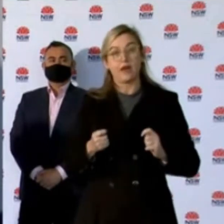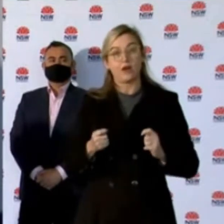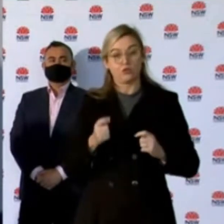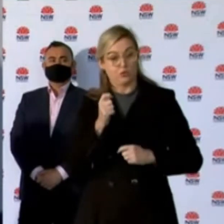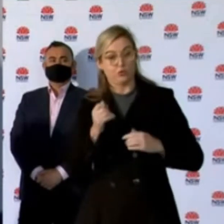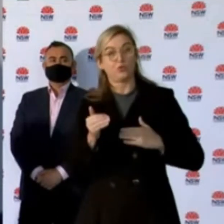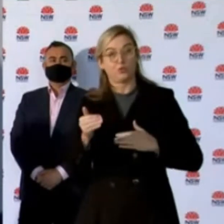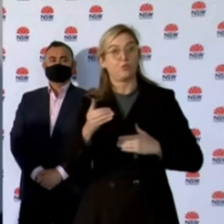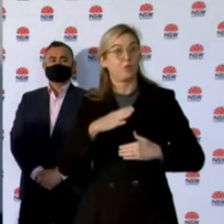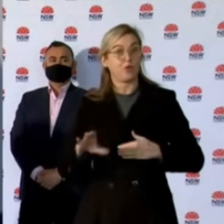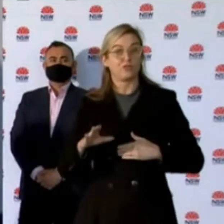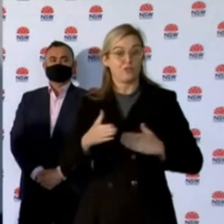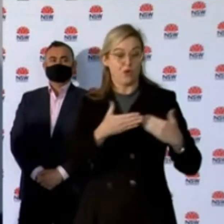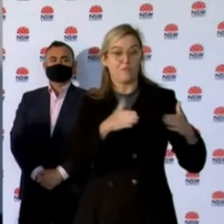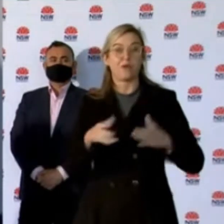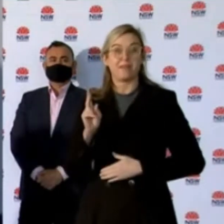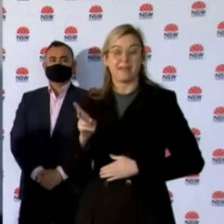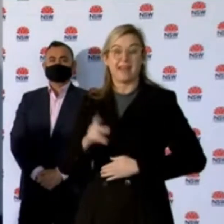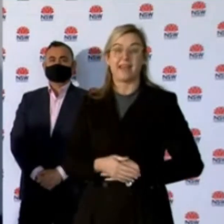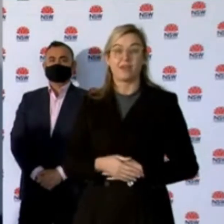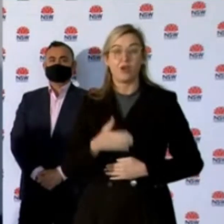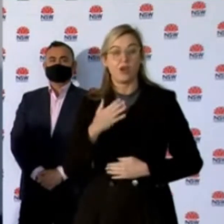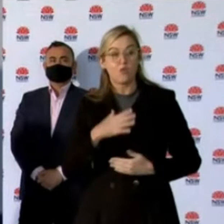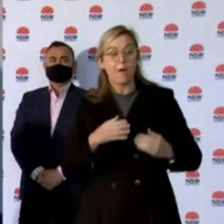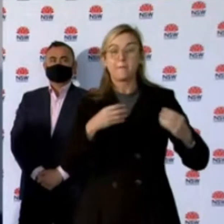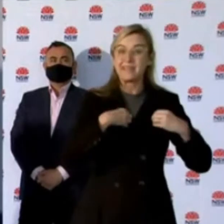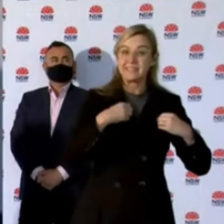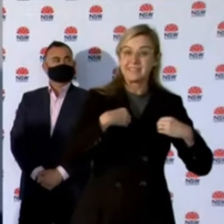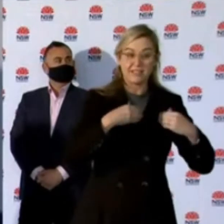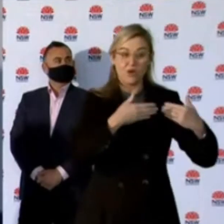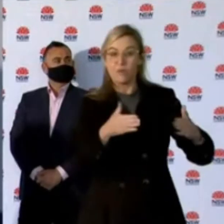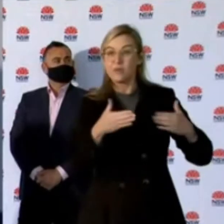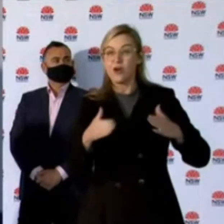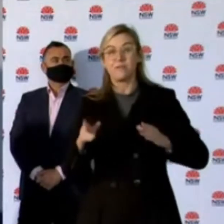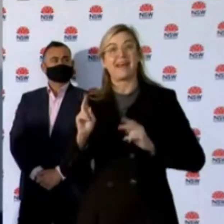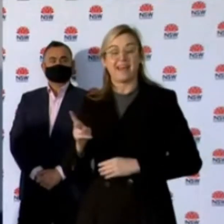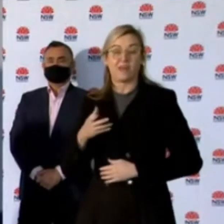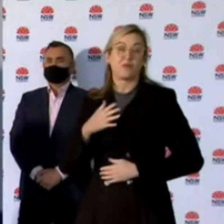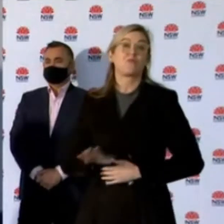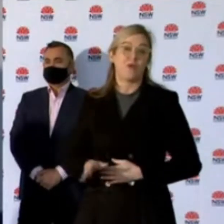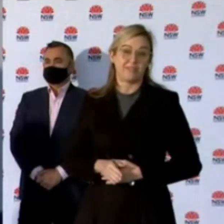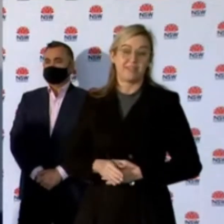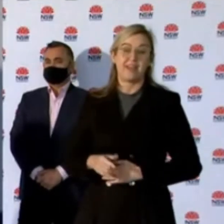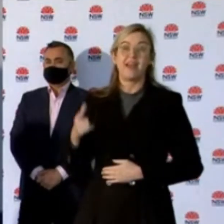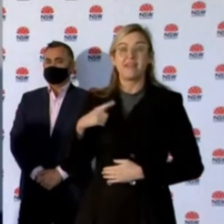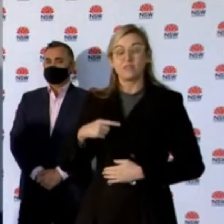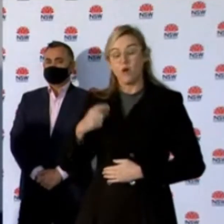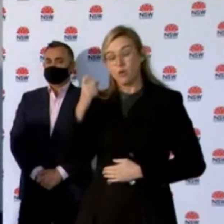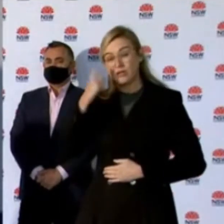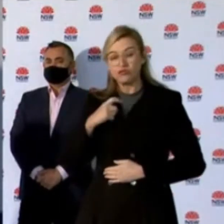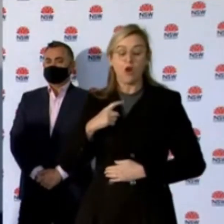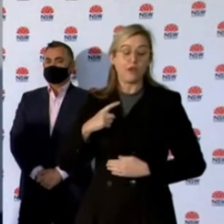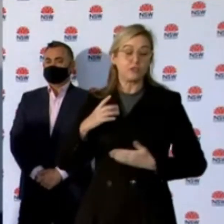we allow families and businesses in particular to bounce back as soon as we can, and that's why we're throwing everything at it in the next 2